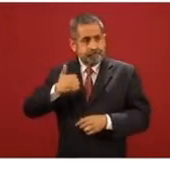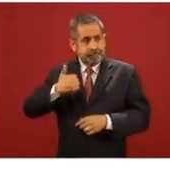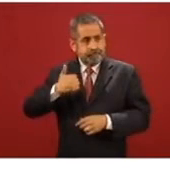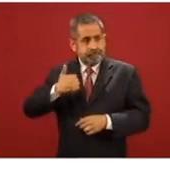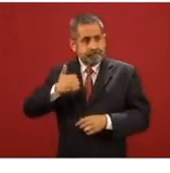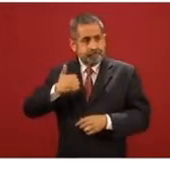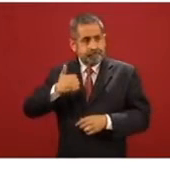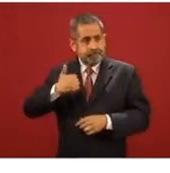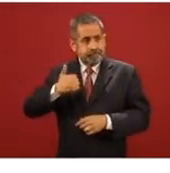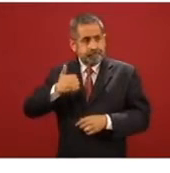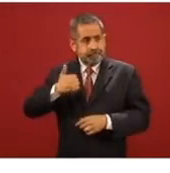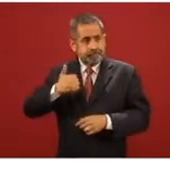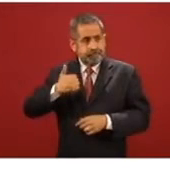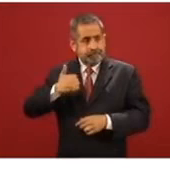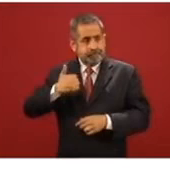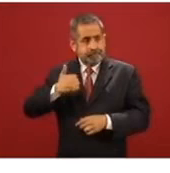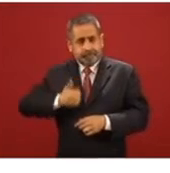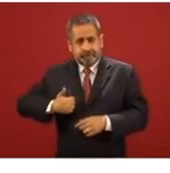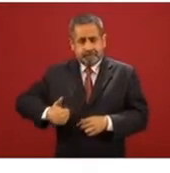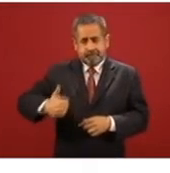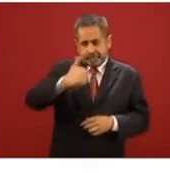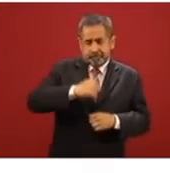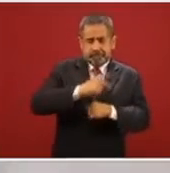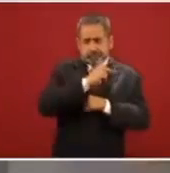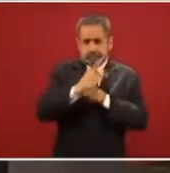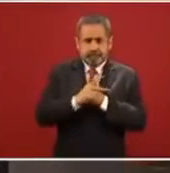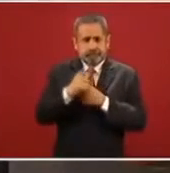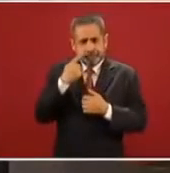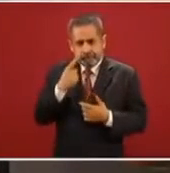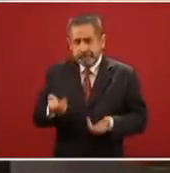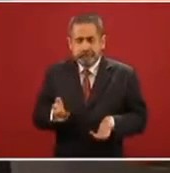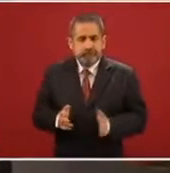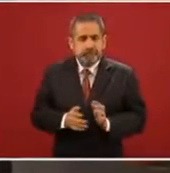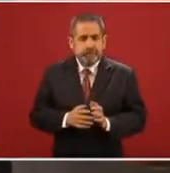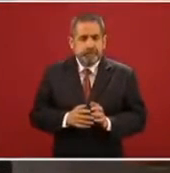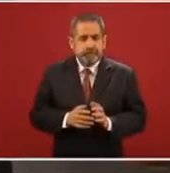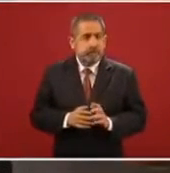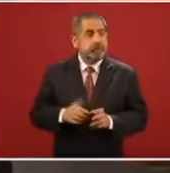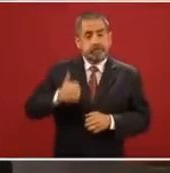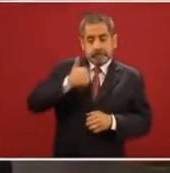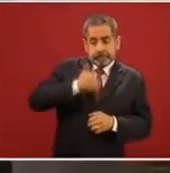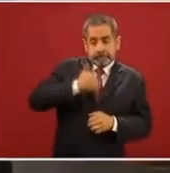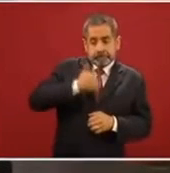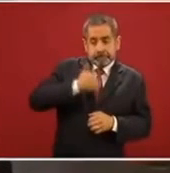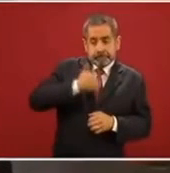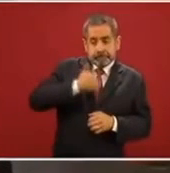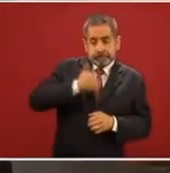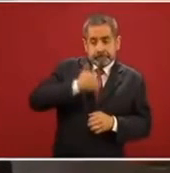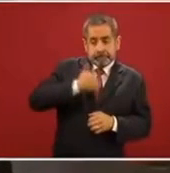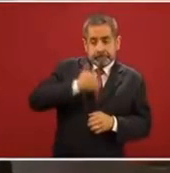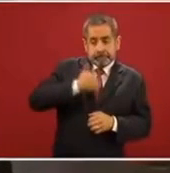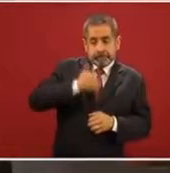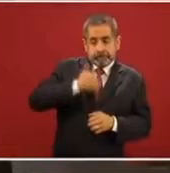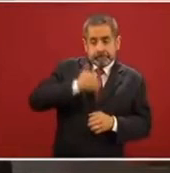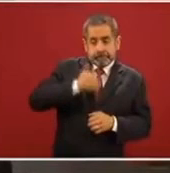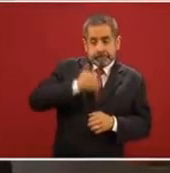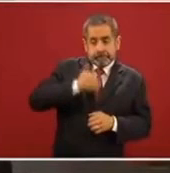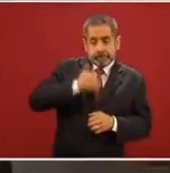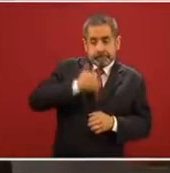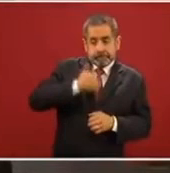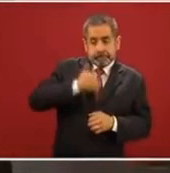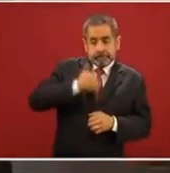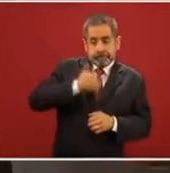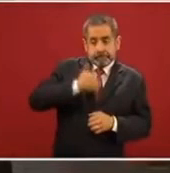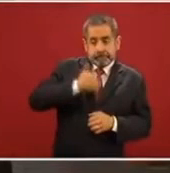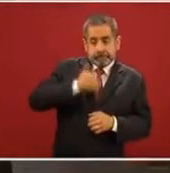we have it for each of the countries. Y podemos ver que en cada uno de los países And we can see that in